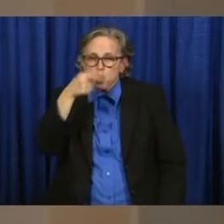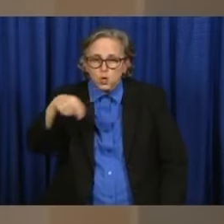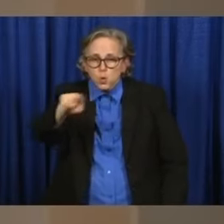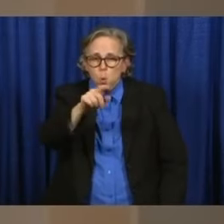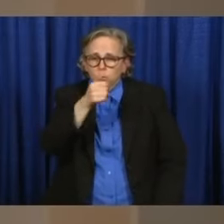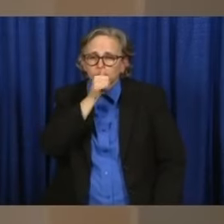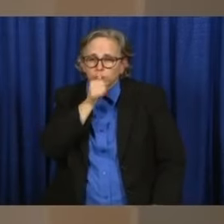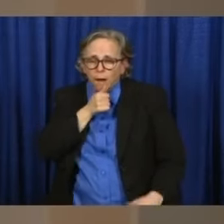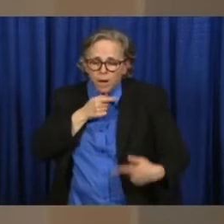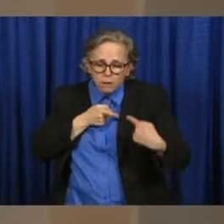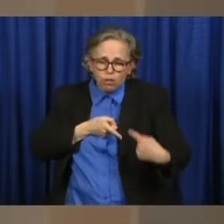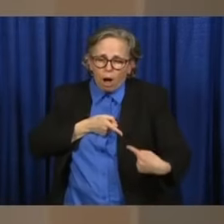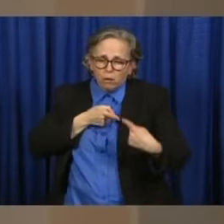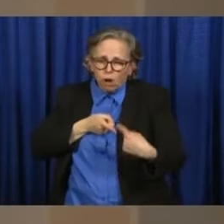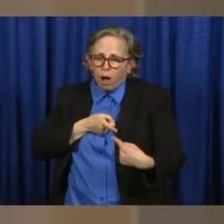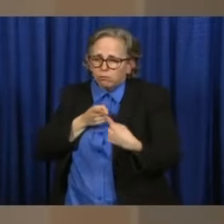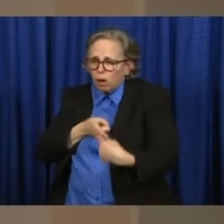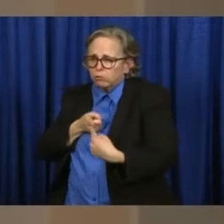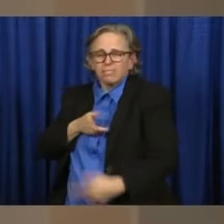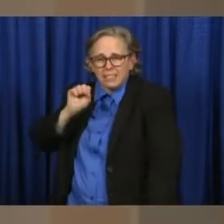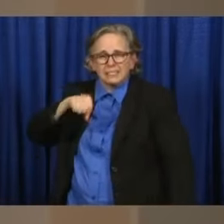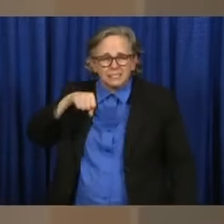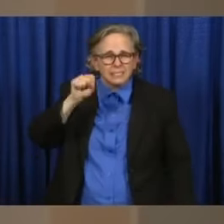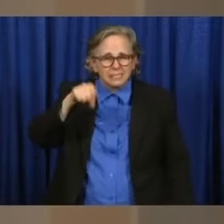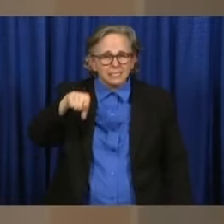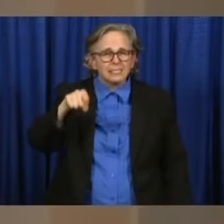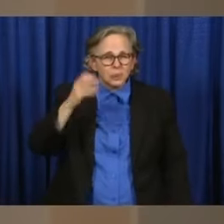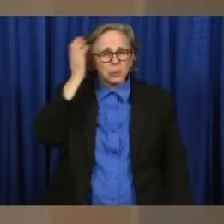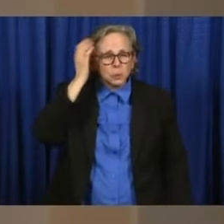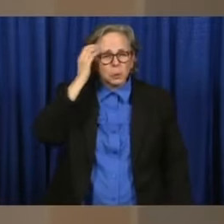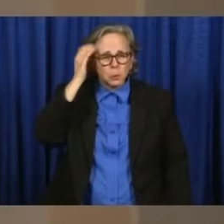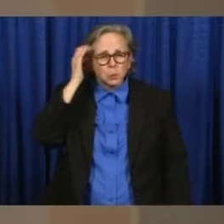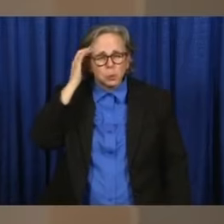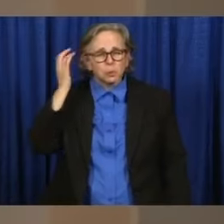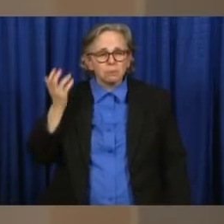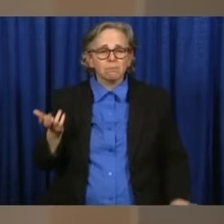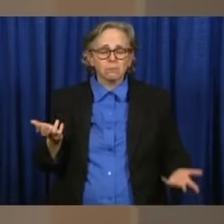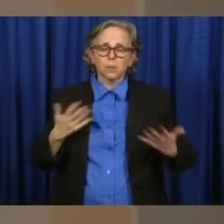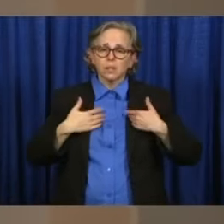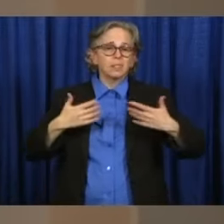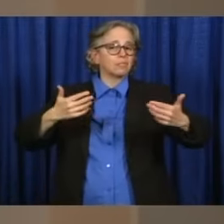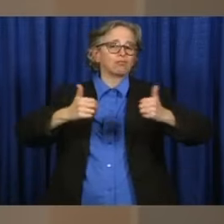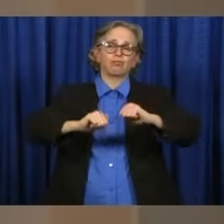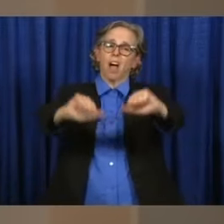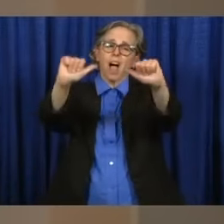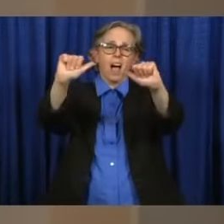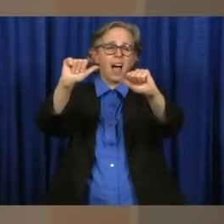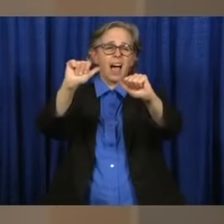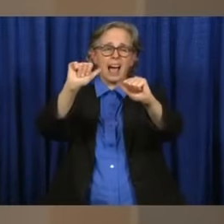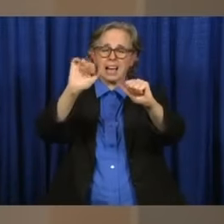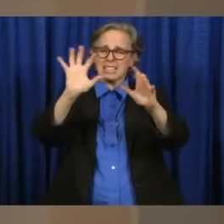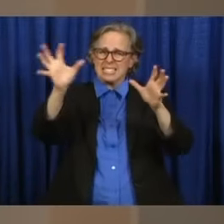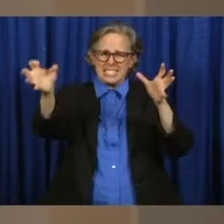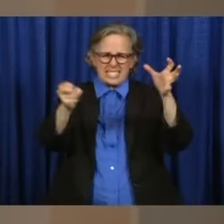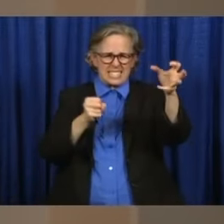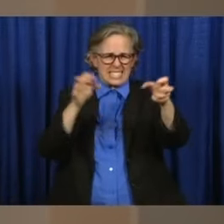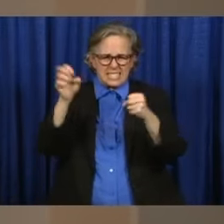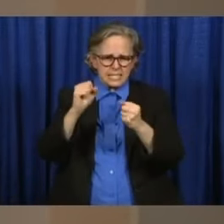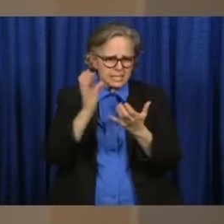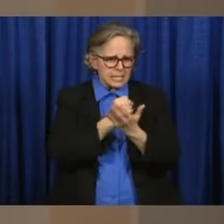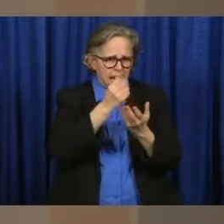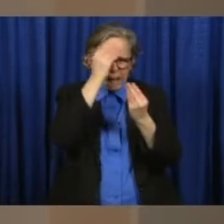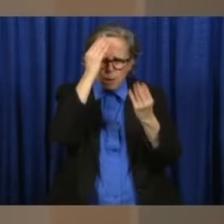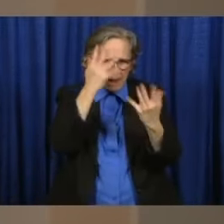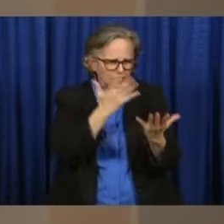out there, and we are trying to pull in every resource and asset we can